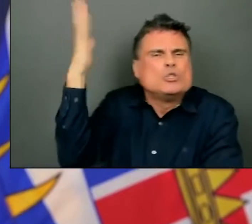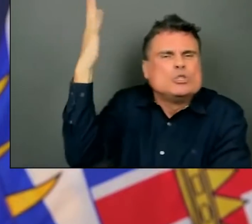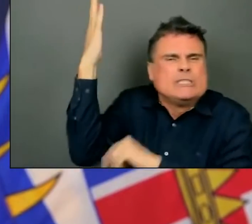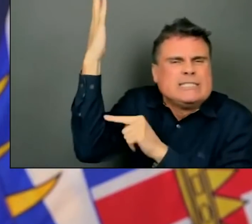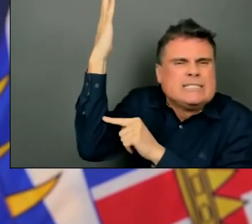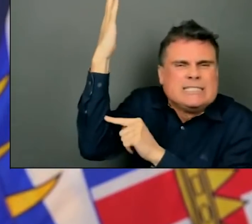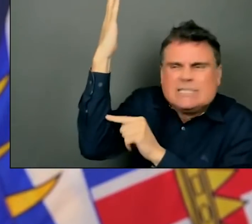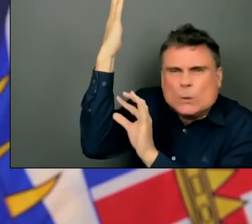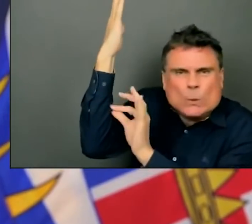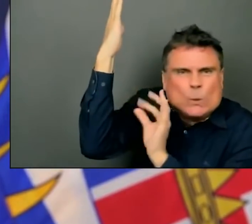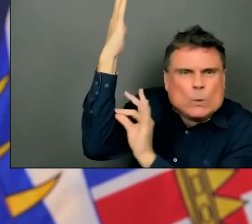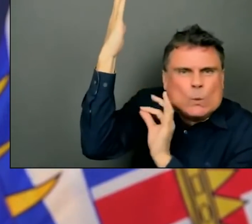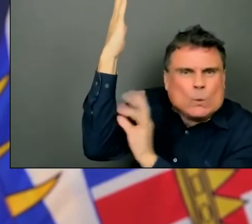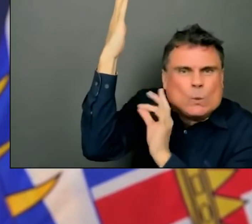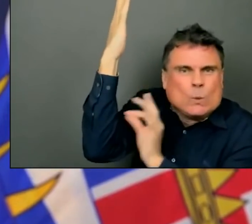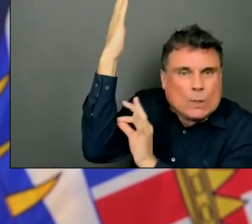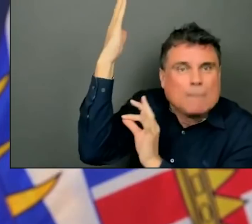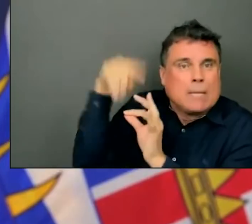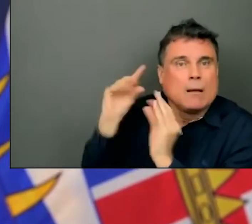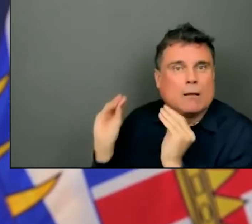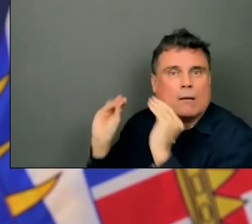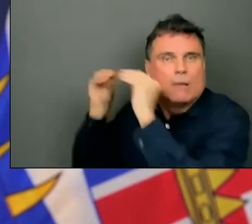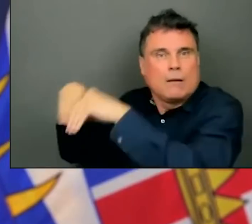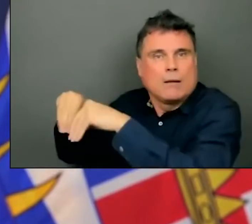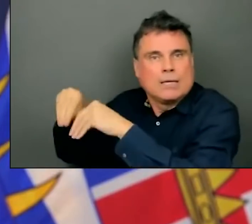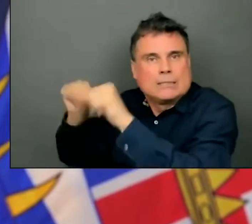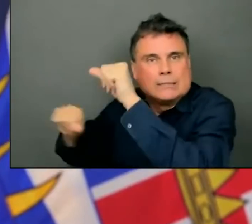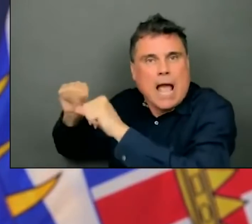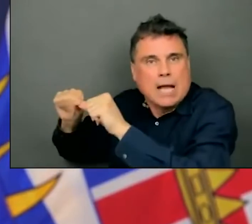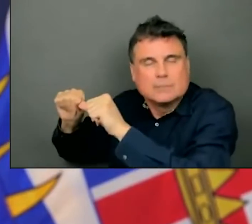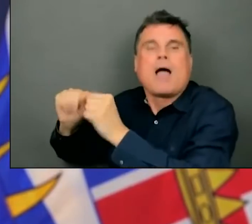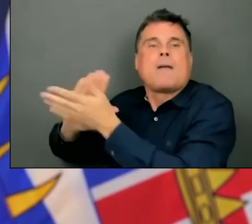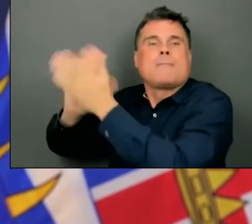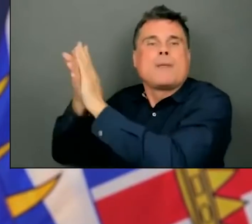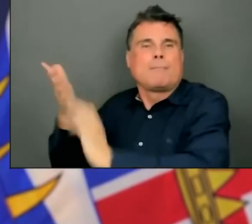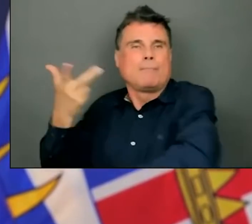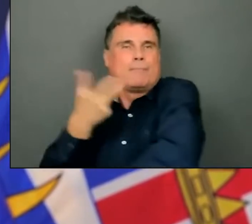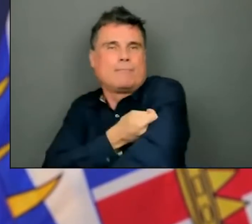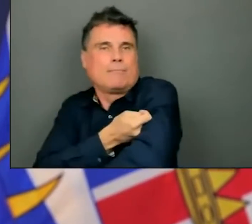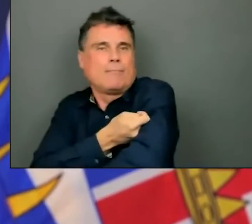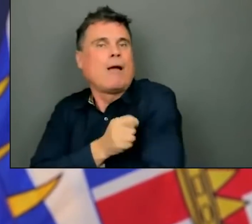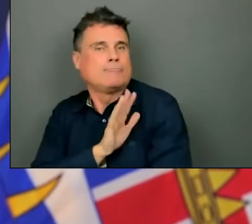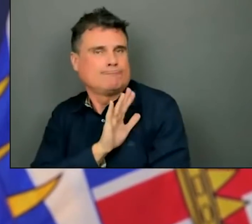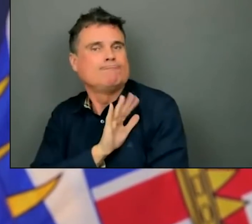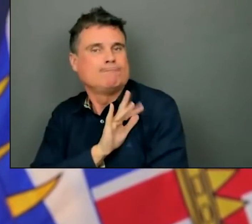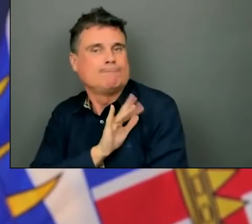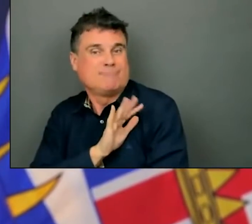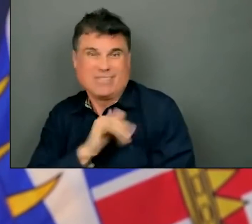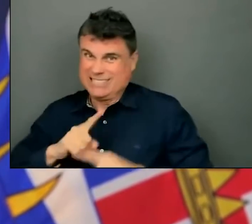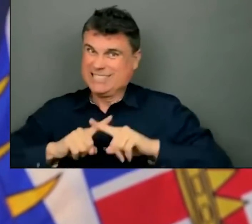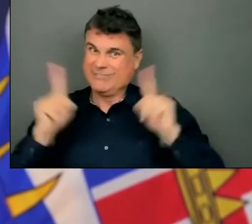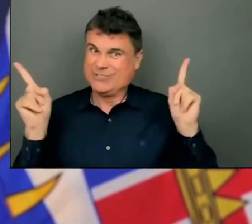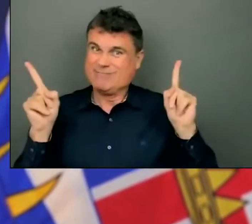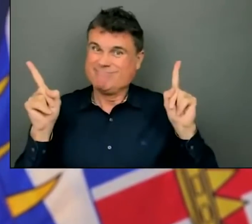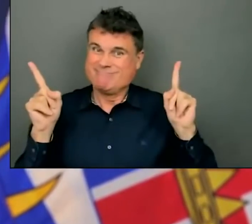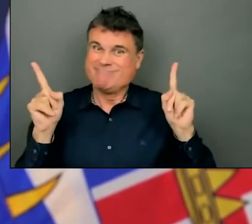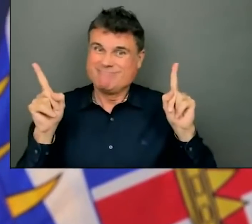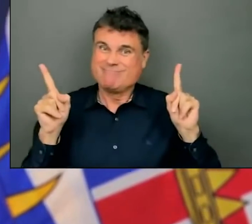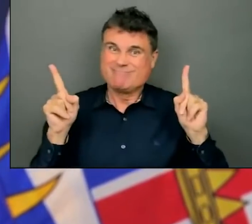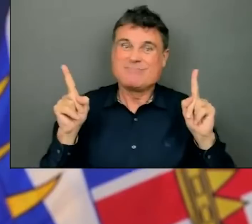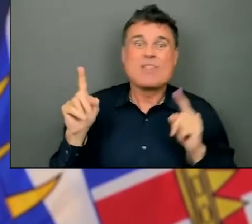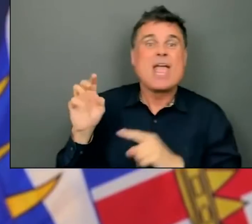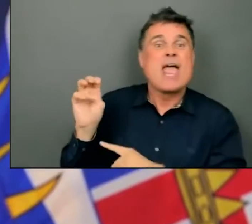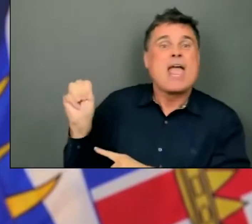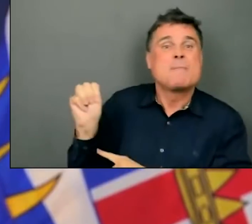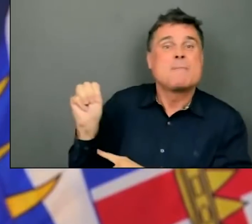as well in part of it. And what it does, how it's different from the mRNA vaccines, they give the genetic code for the